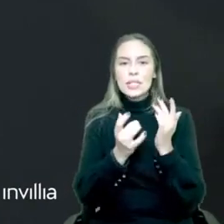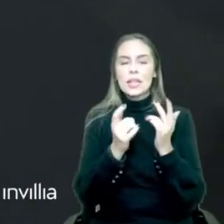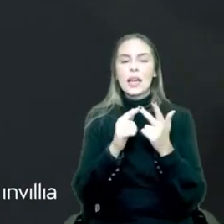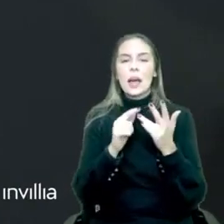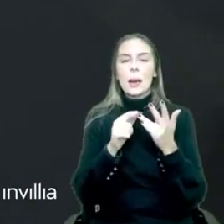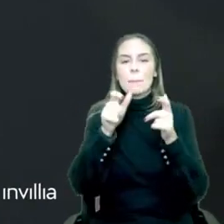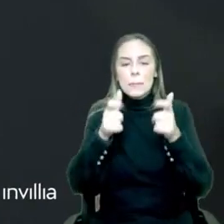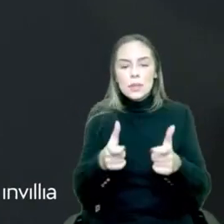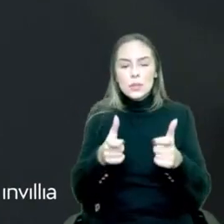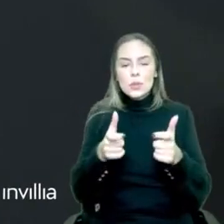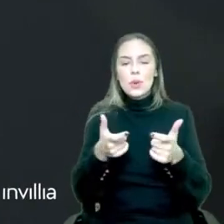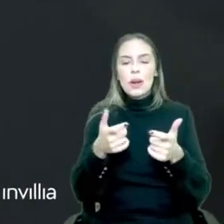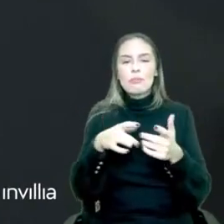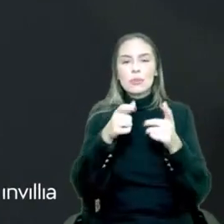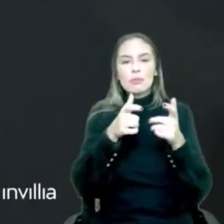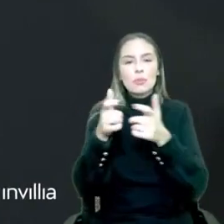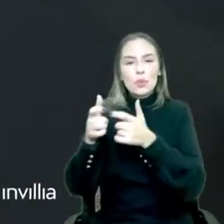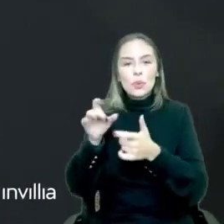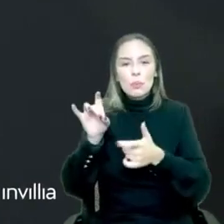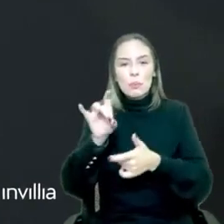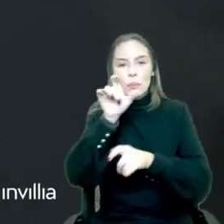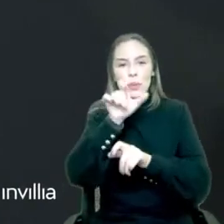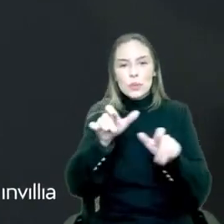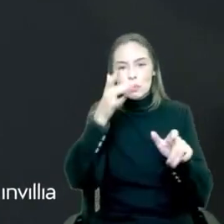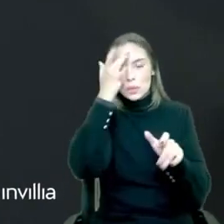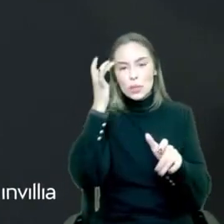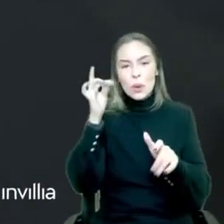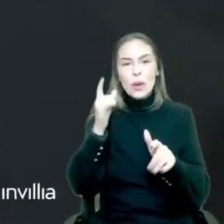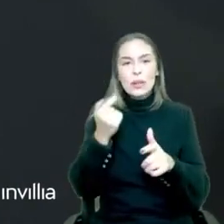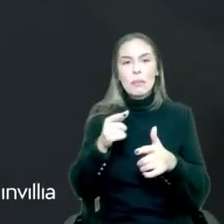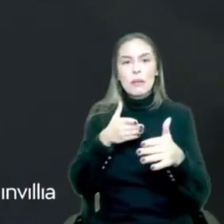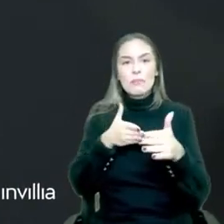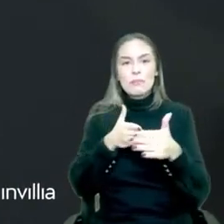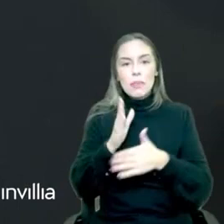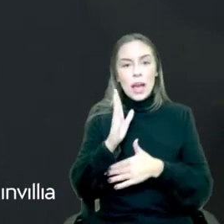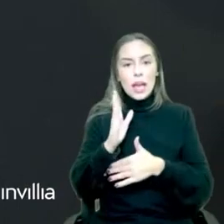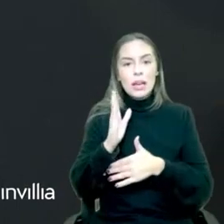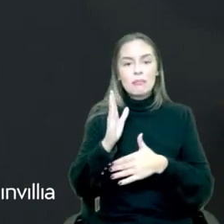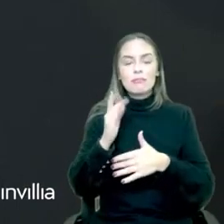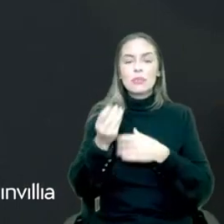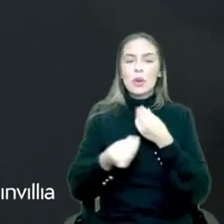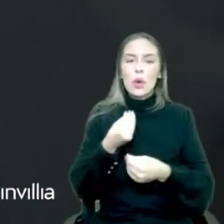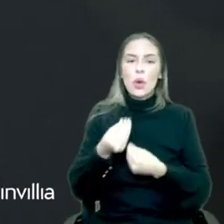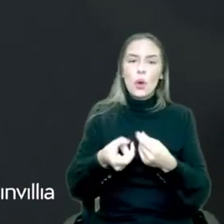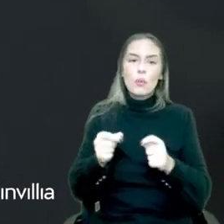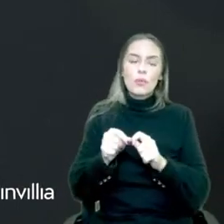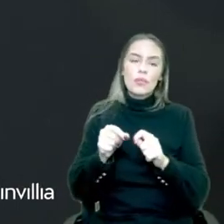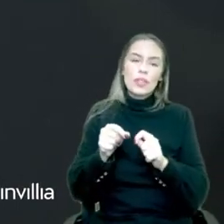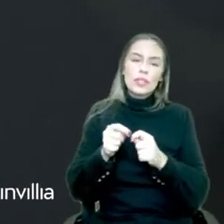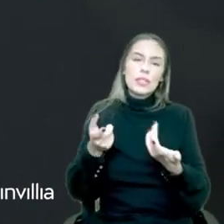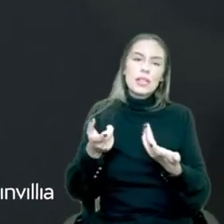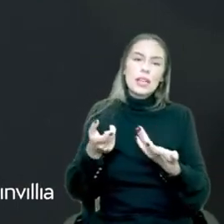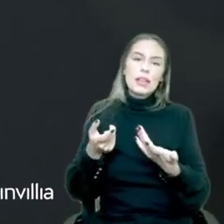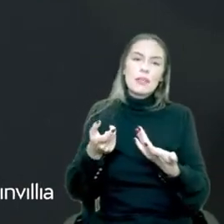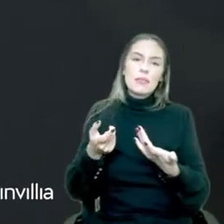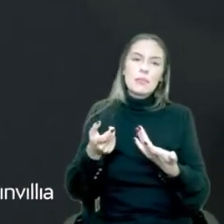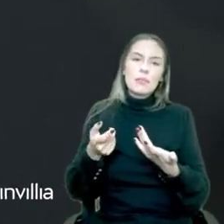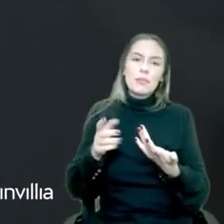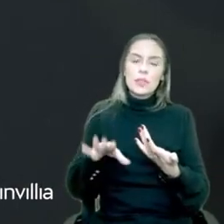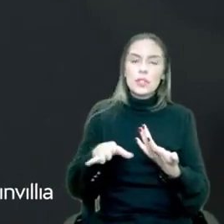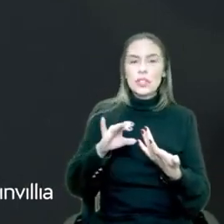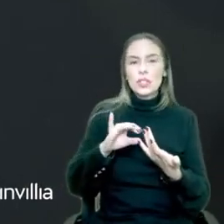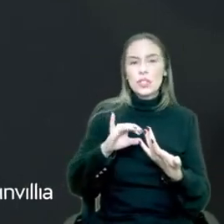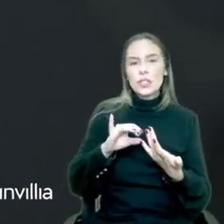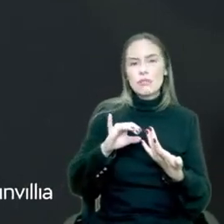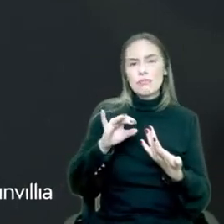go. And I believe that one of the things that, we, again, with the usage of AI that we can accelerate is to